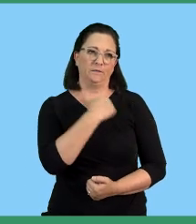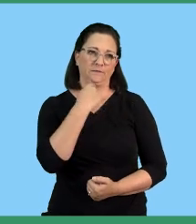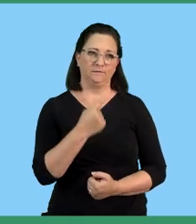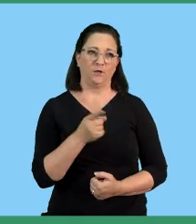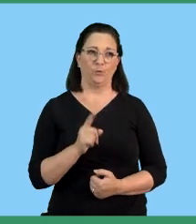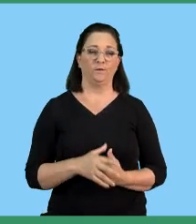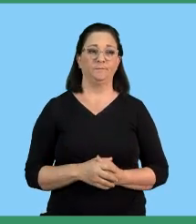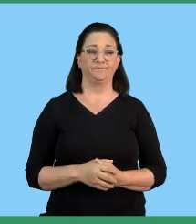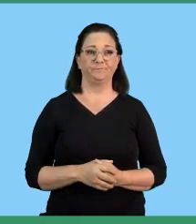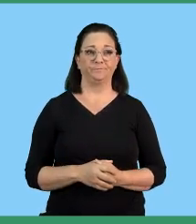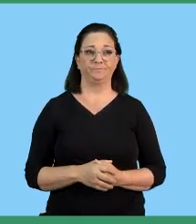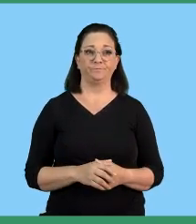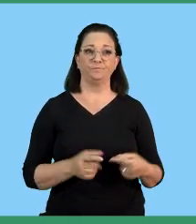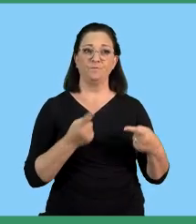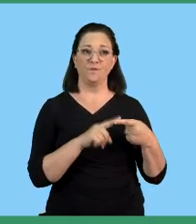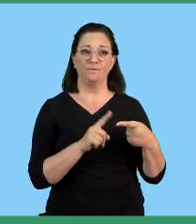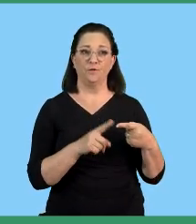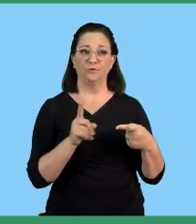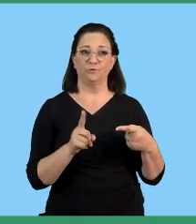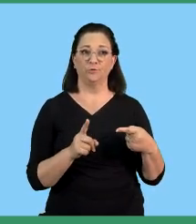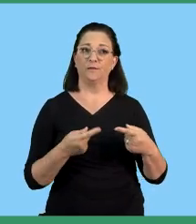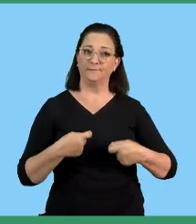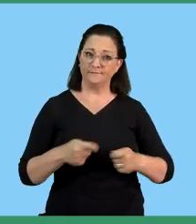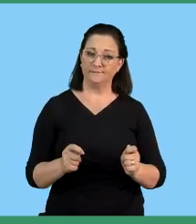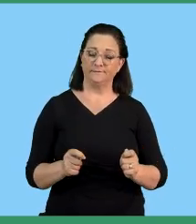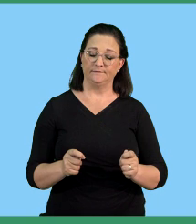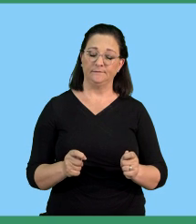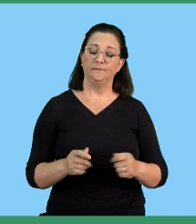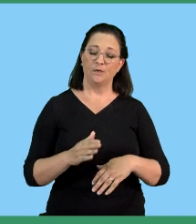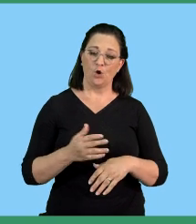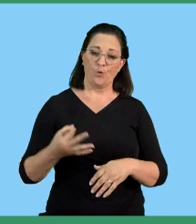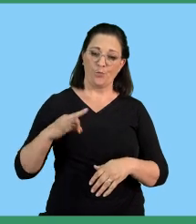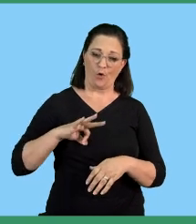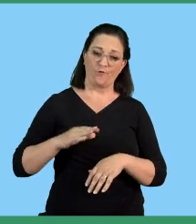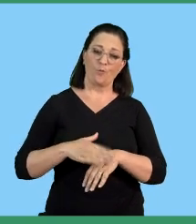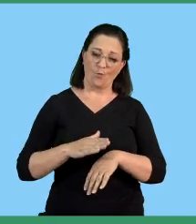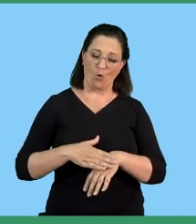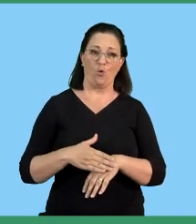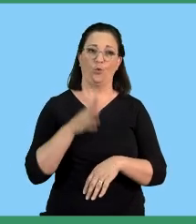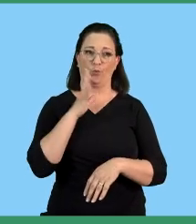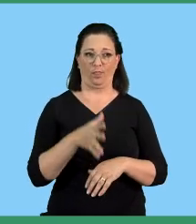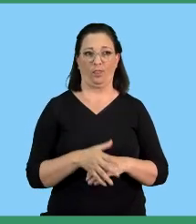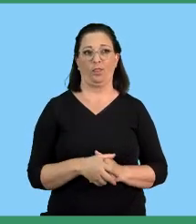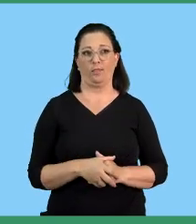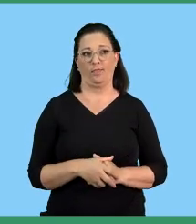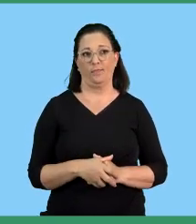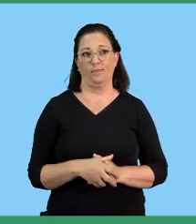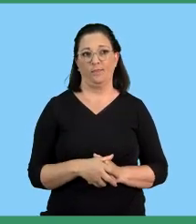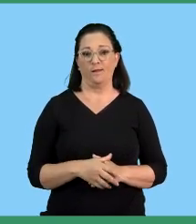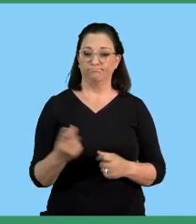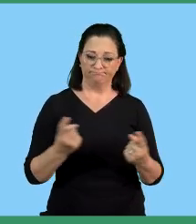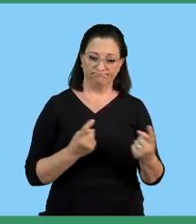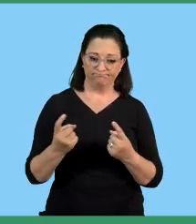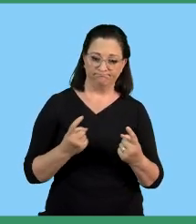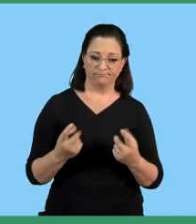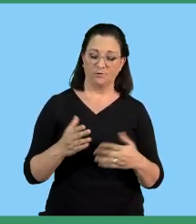strategies? Right, they go as follows. The first one, increase sales or income and profitability. More customers obviously are coming to